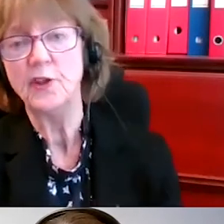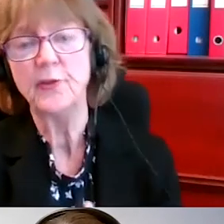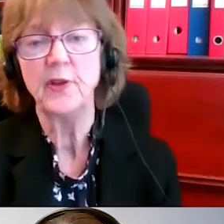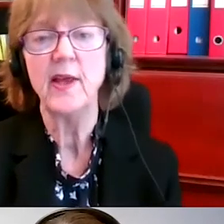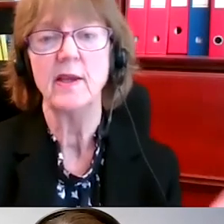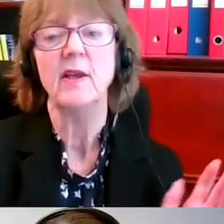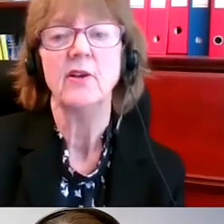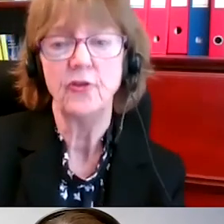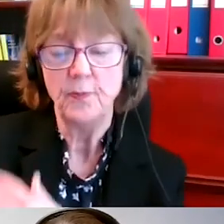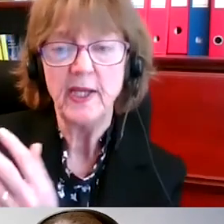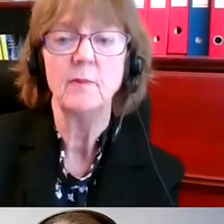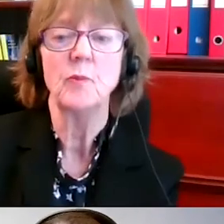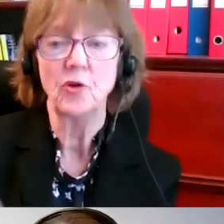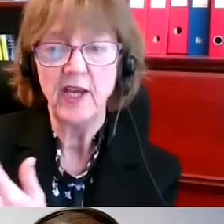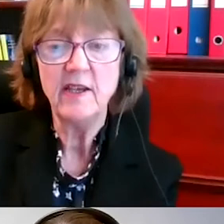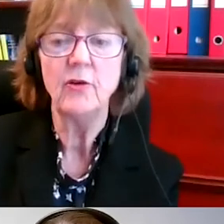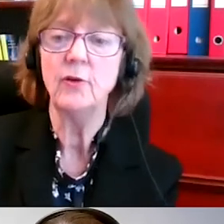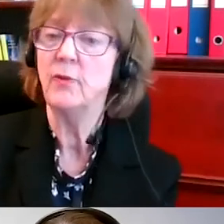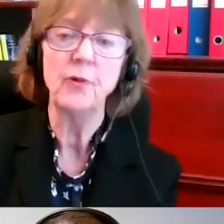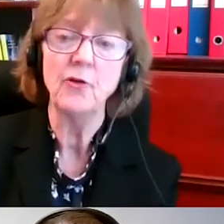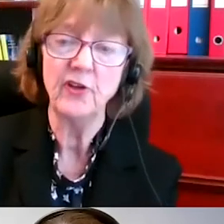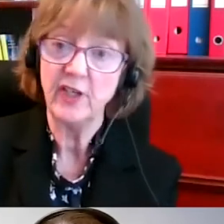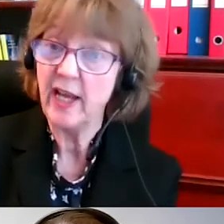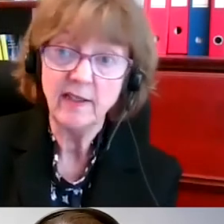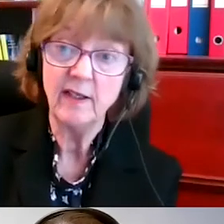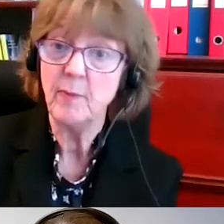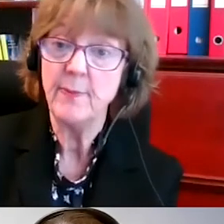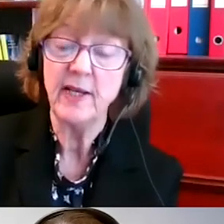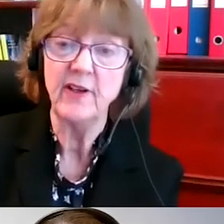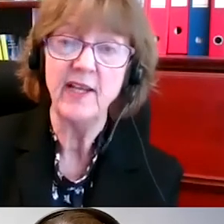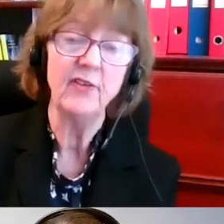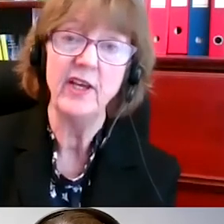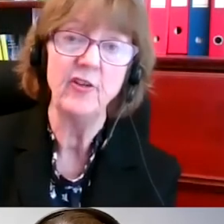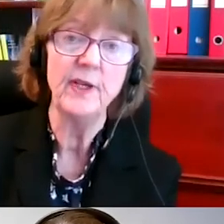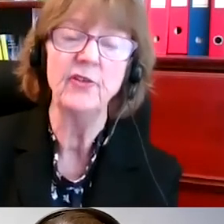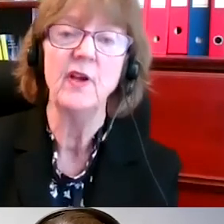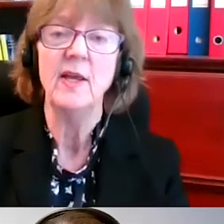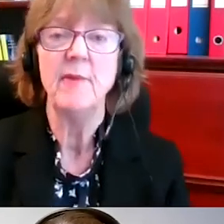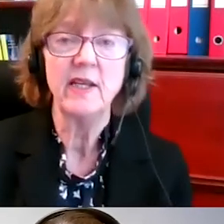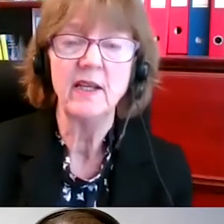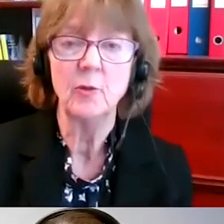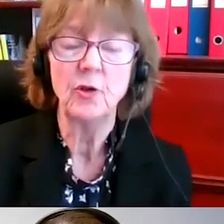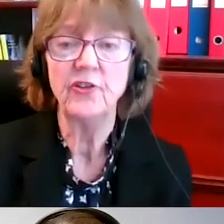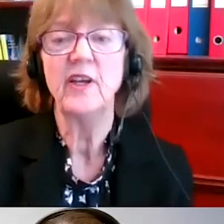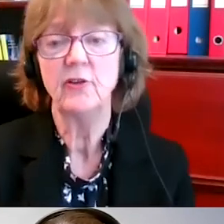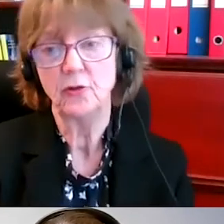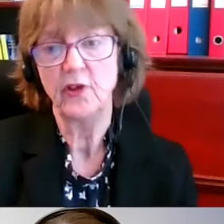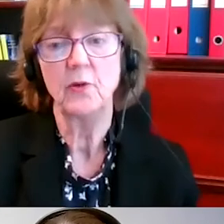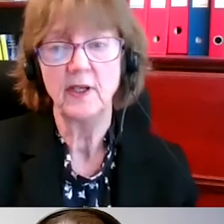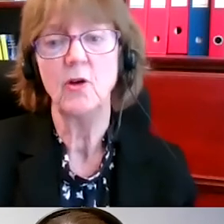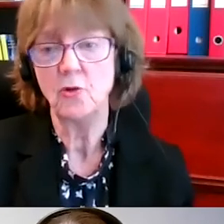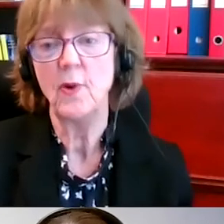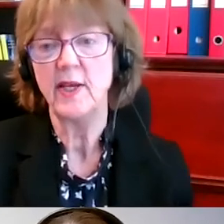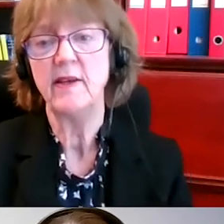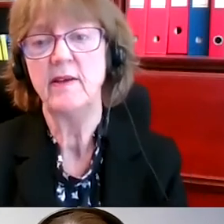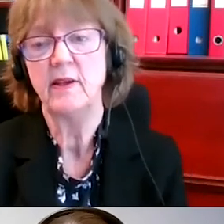to once, but they should be brought into the process again, maybe at the later stage, because making a policy is often a